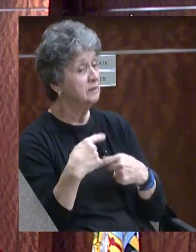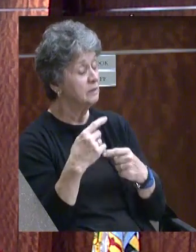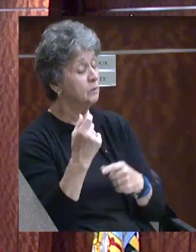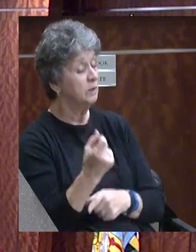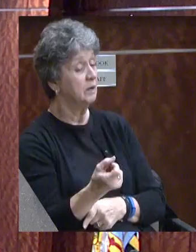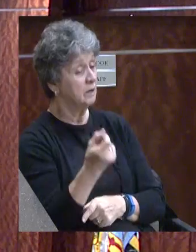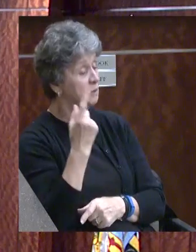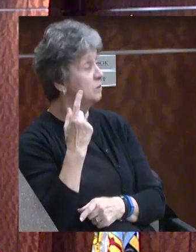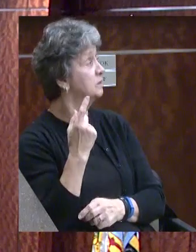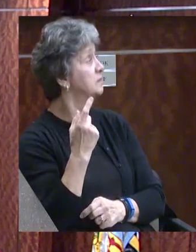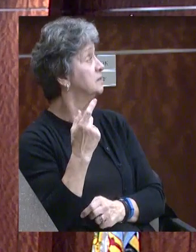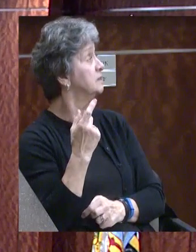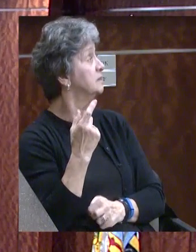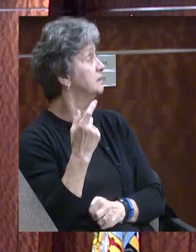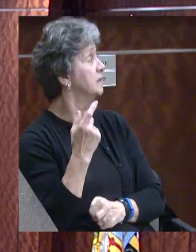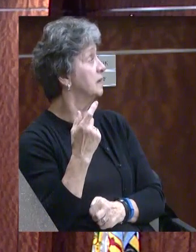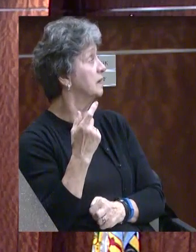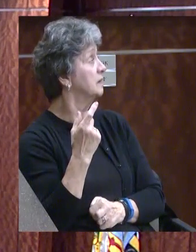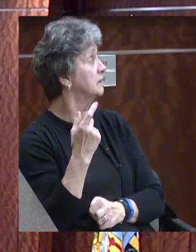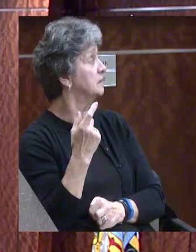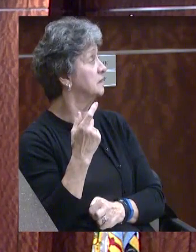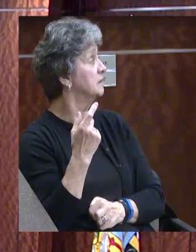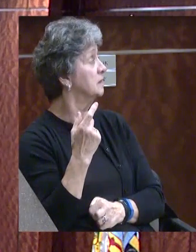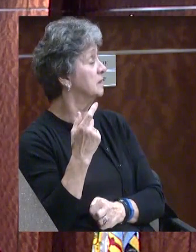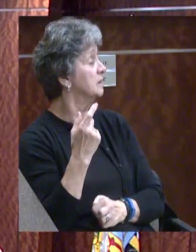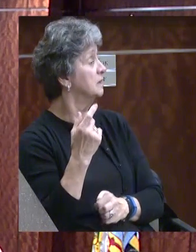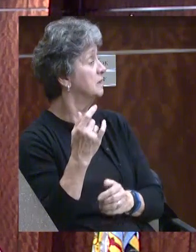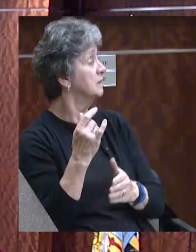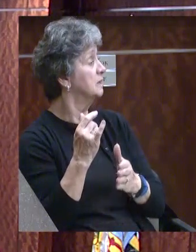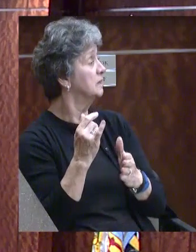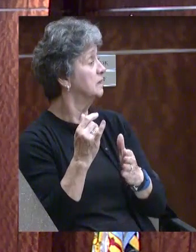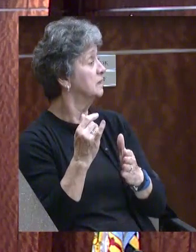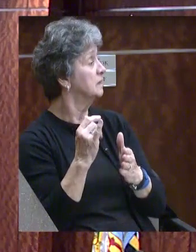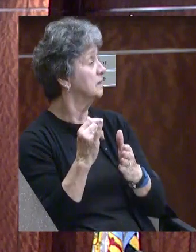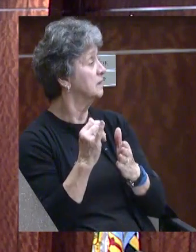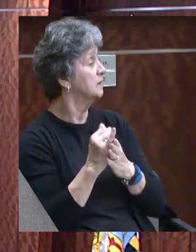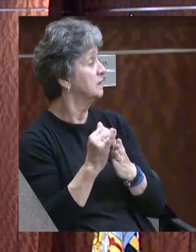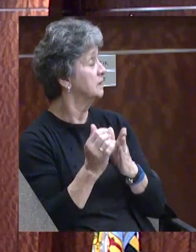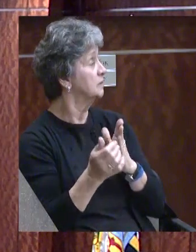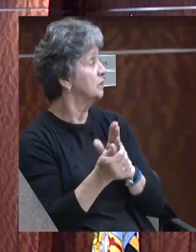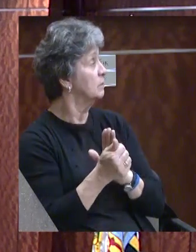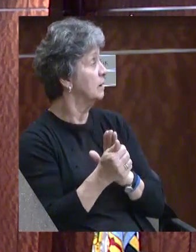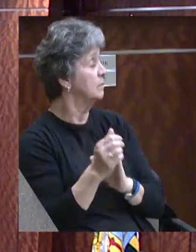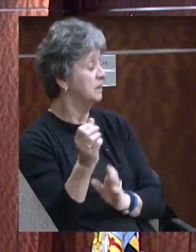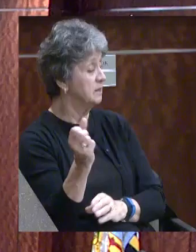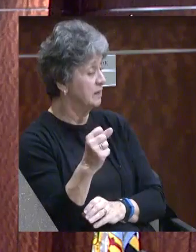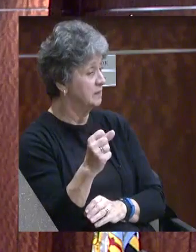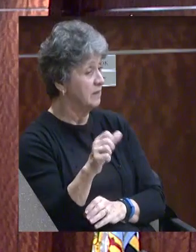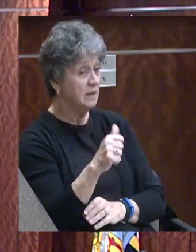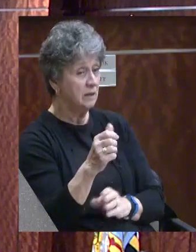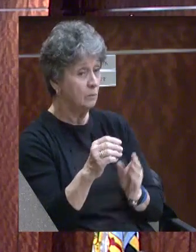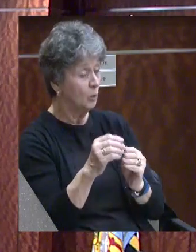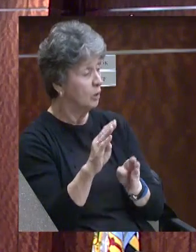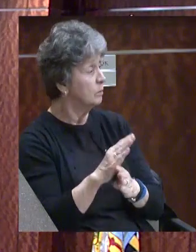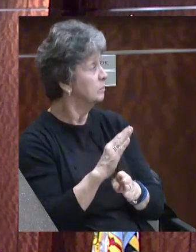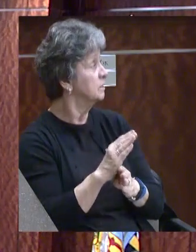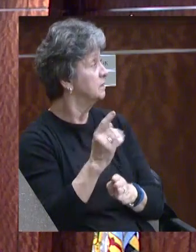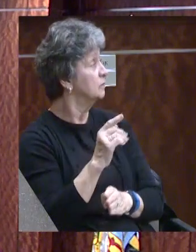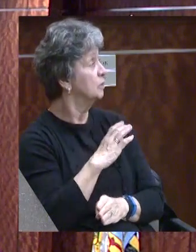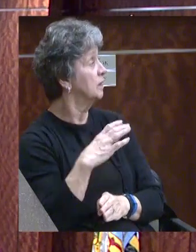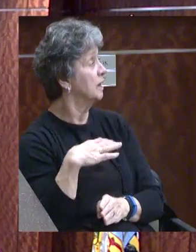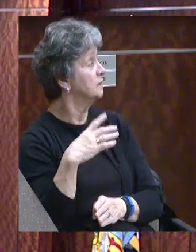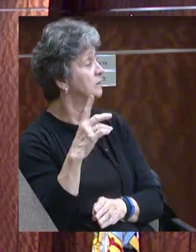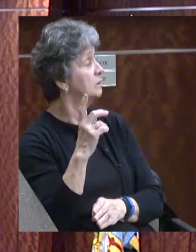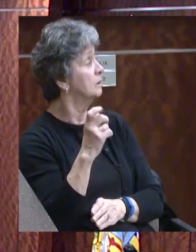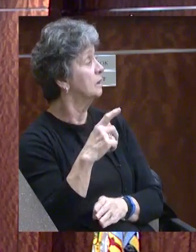B it reference that as well. I'll concur. Thank you. Is there anything else to come before the council? I have one thing. Yes,